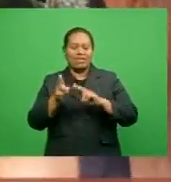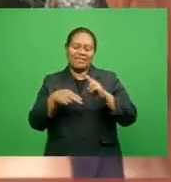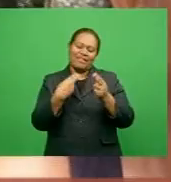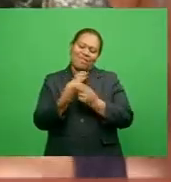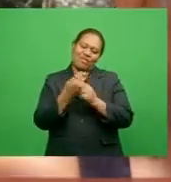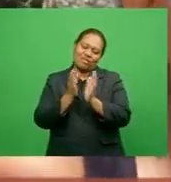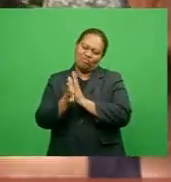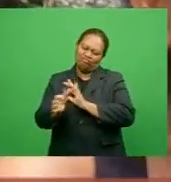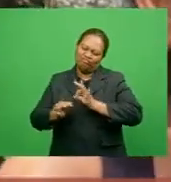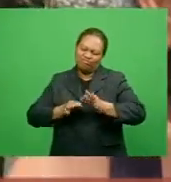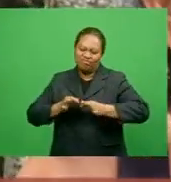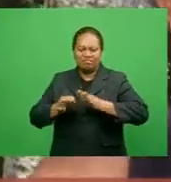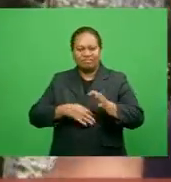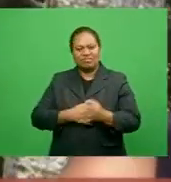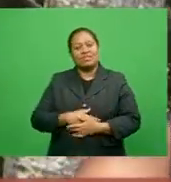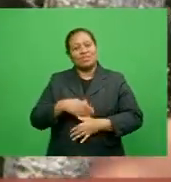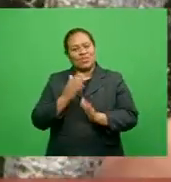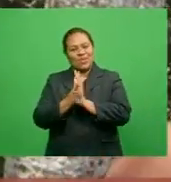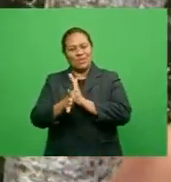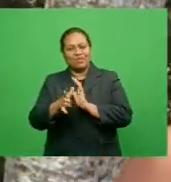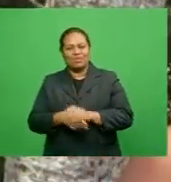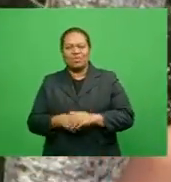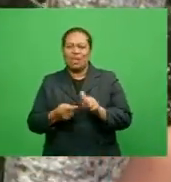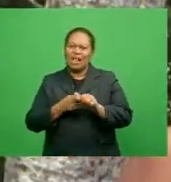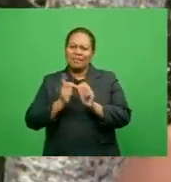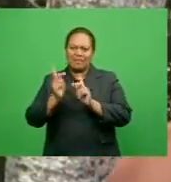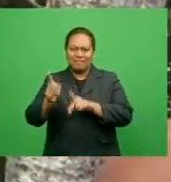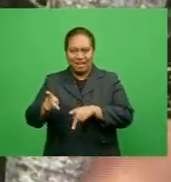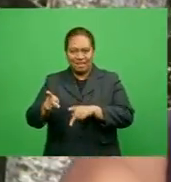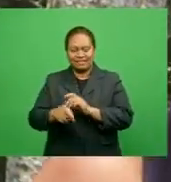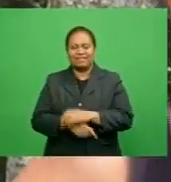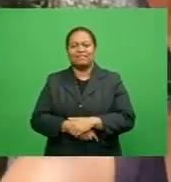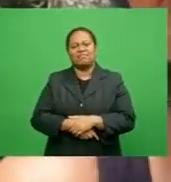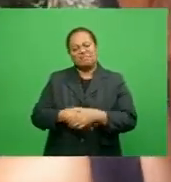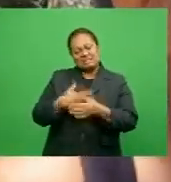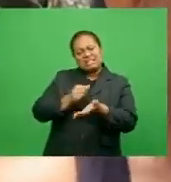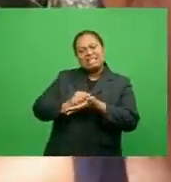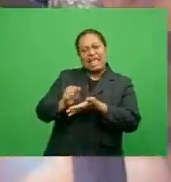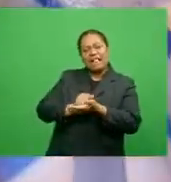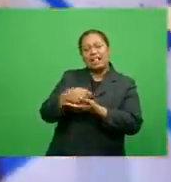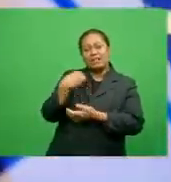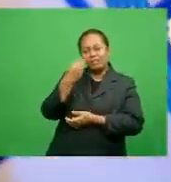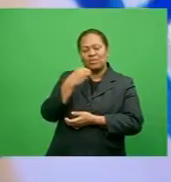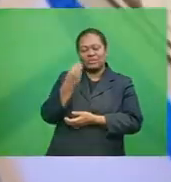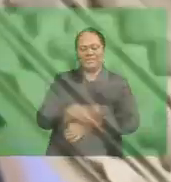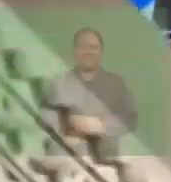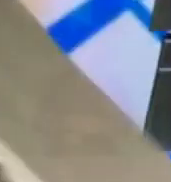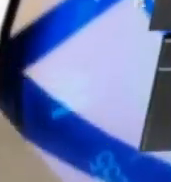I are planning to go to where celebrations are being held and sell some food packs.